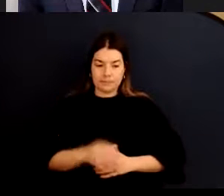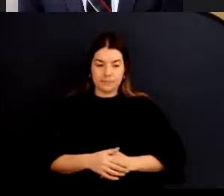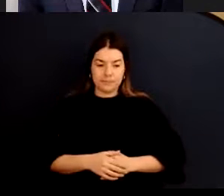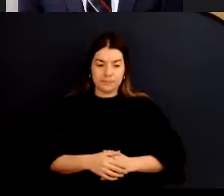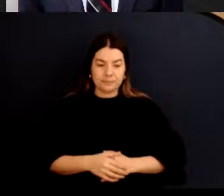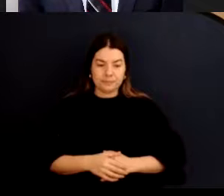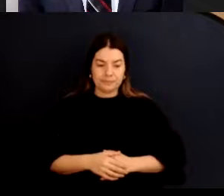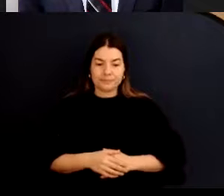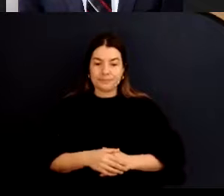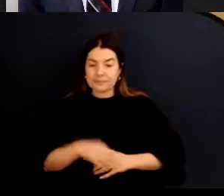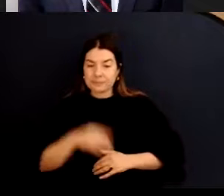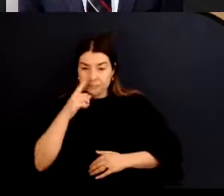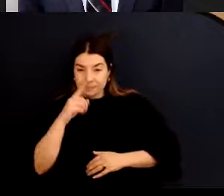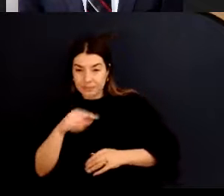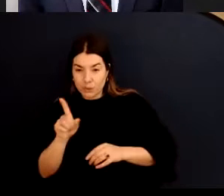Repeat that question, please.